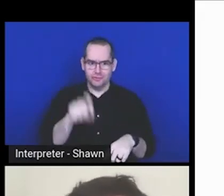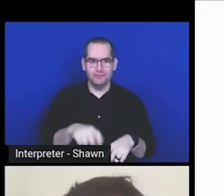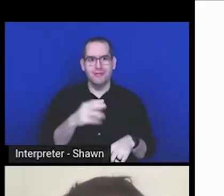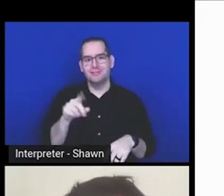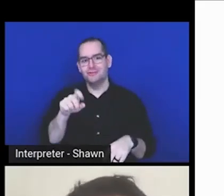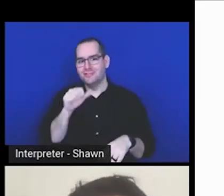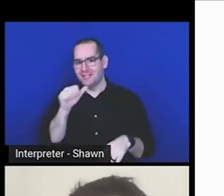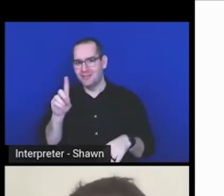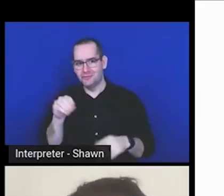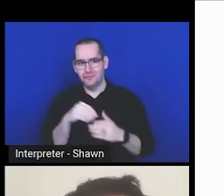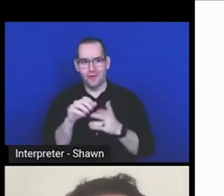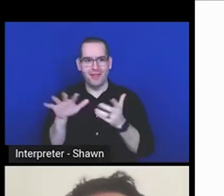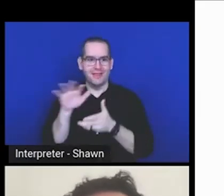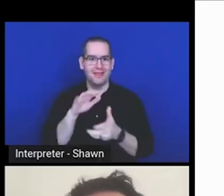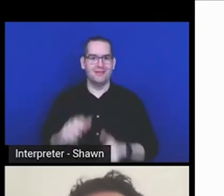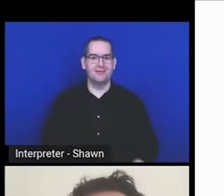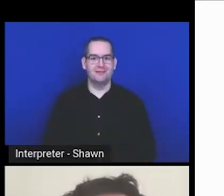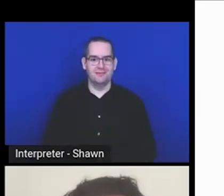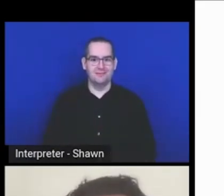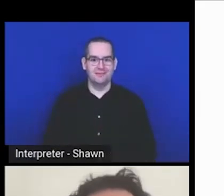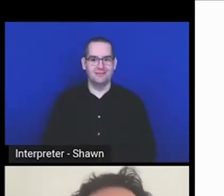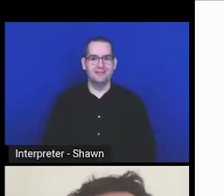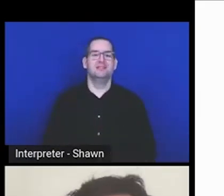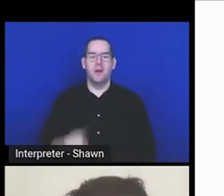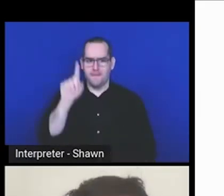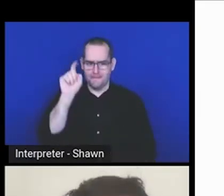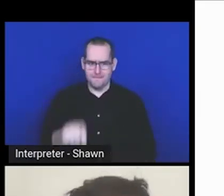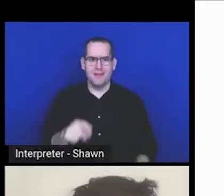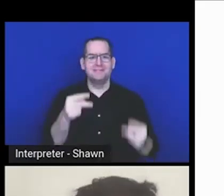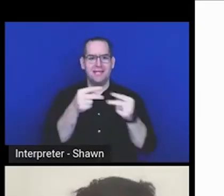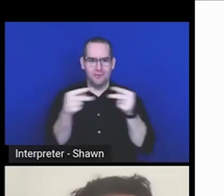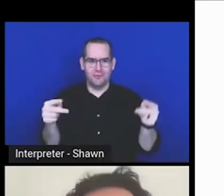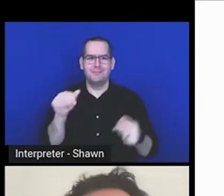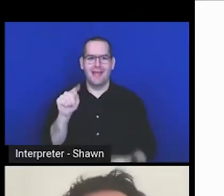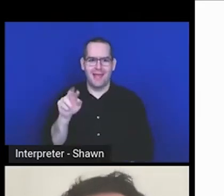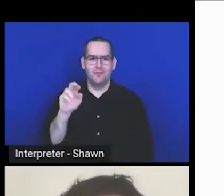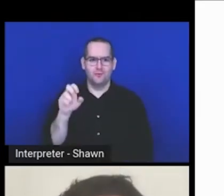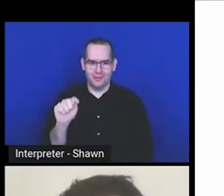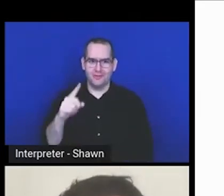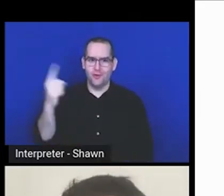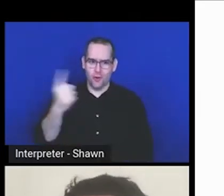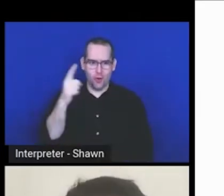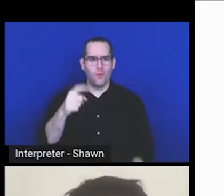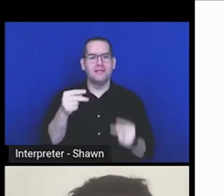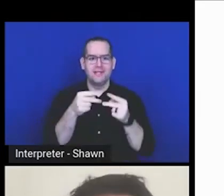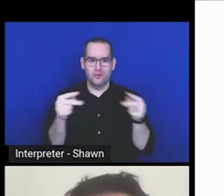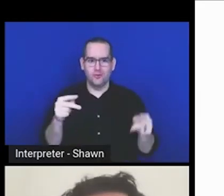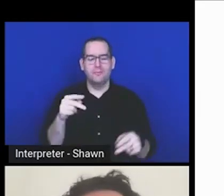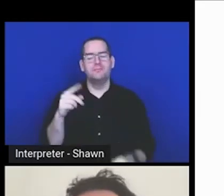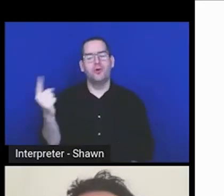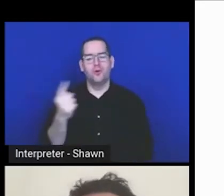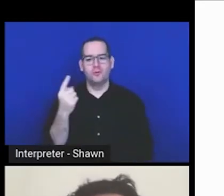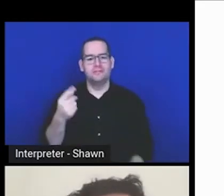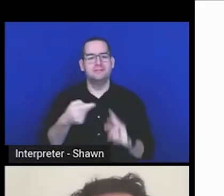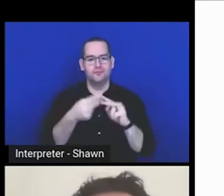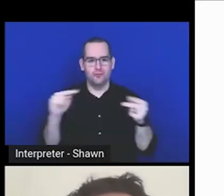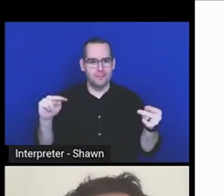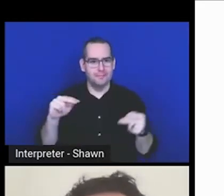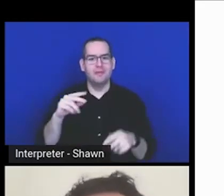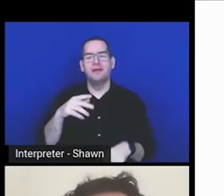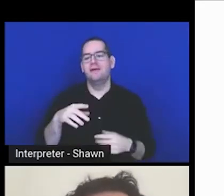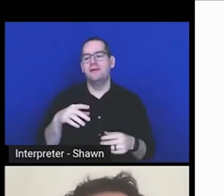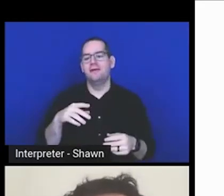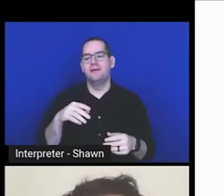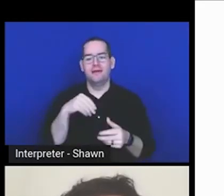in the cloud. Like you shall encrypt at rest, right? We always have to encrypt at rest. In transit, we don't